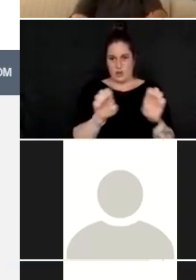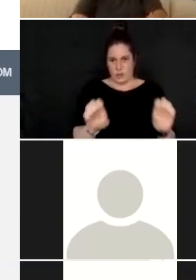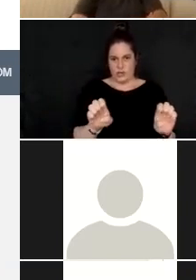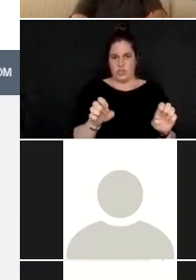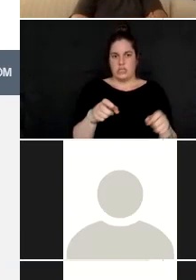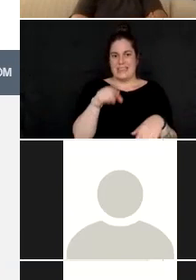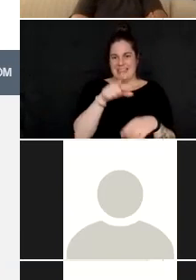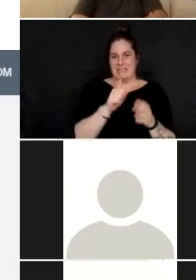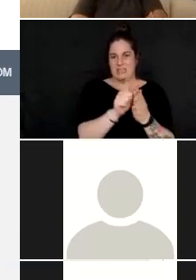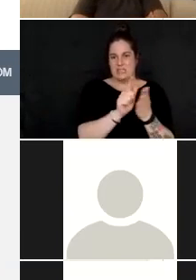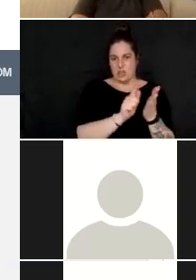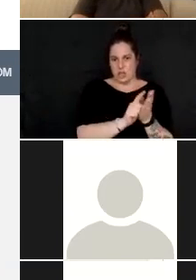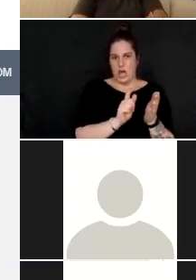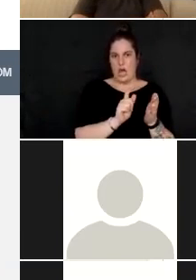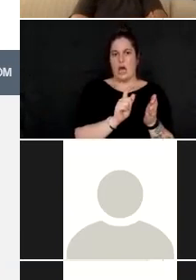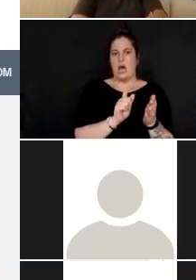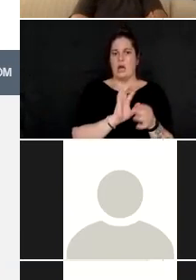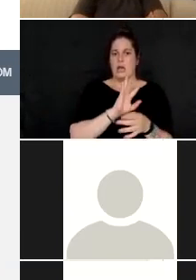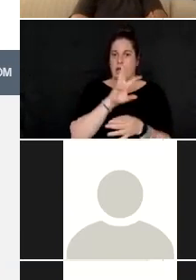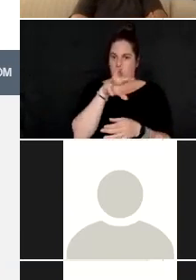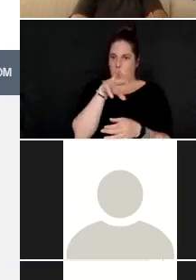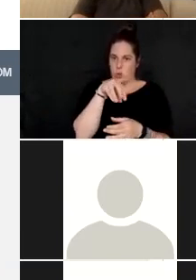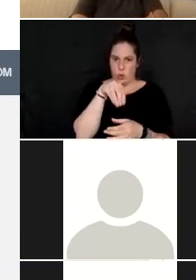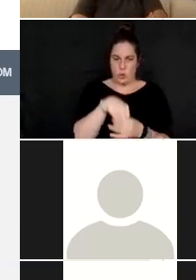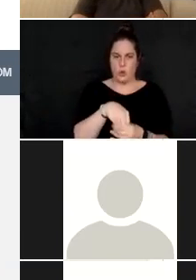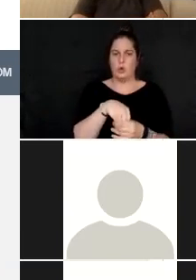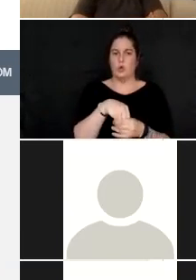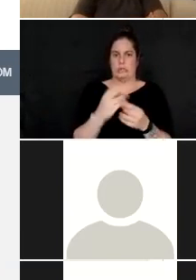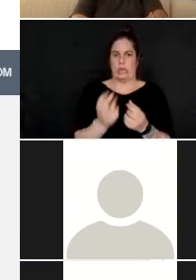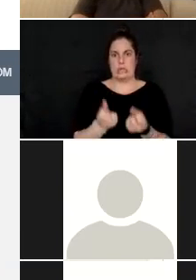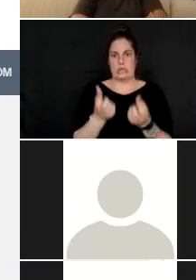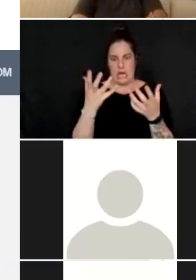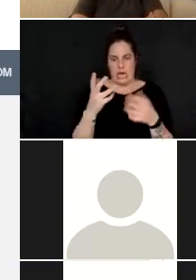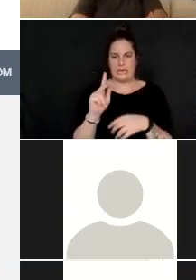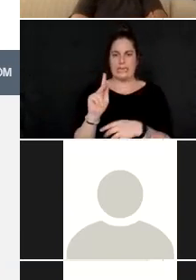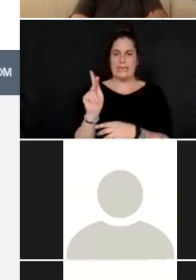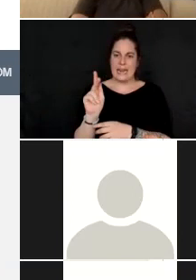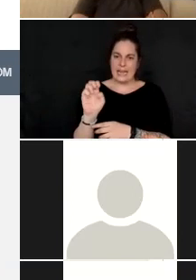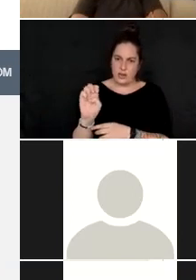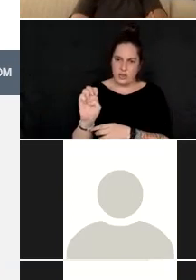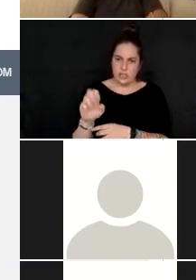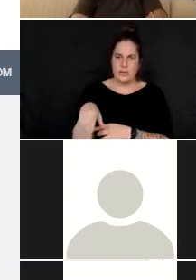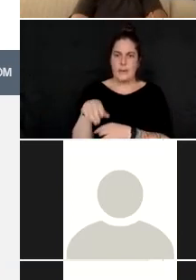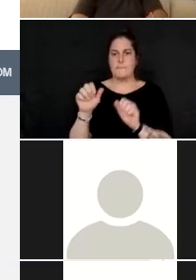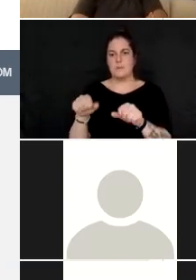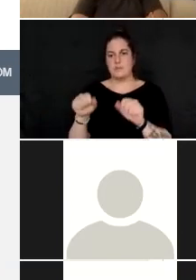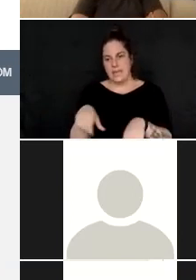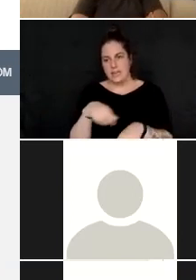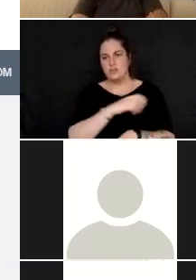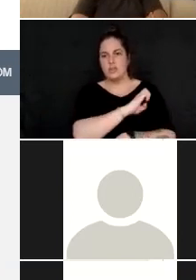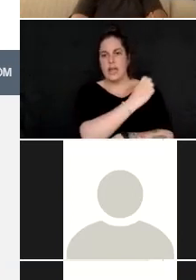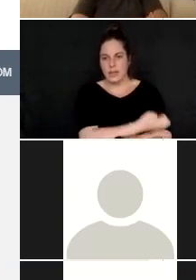this more inclusive version, you see that kinetic energy and potential energy are only